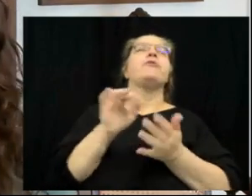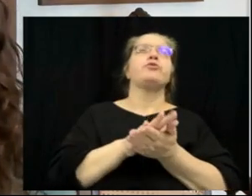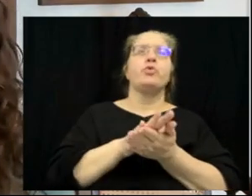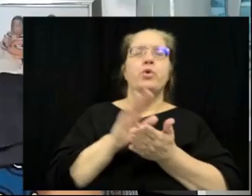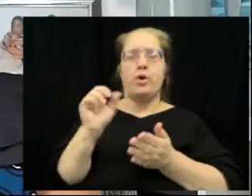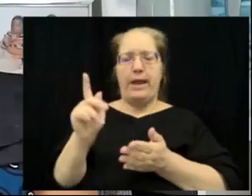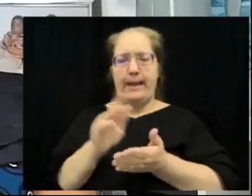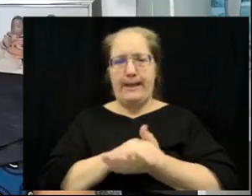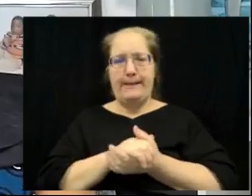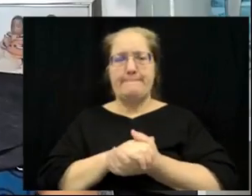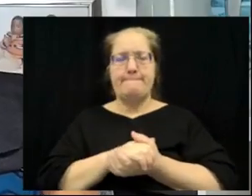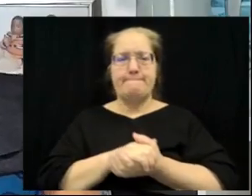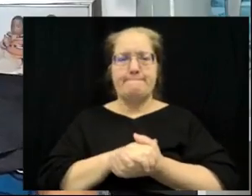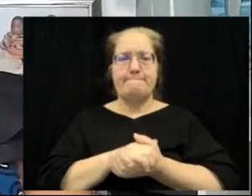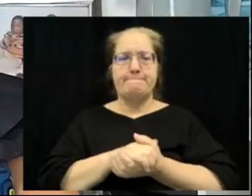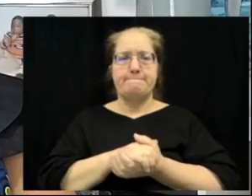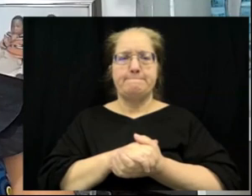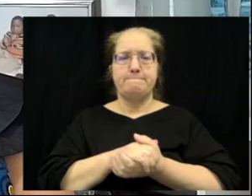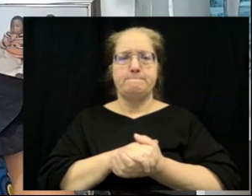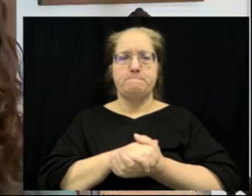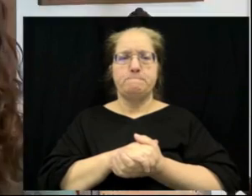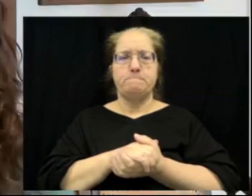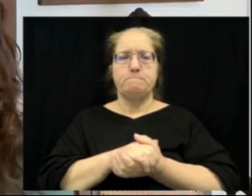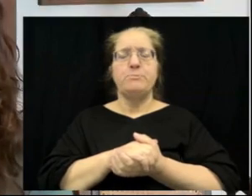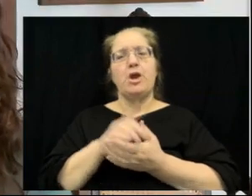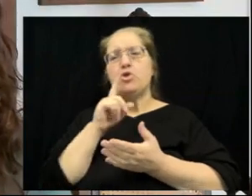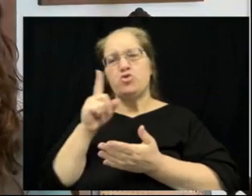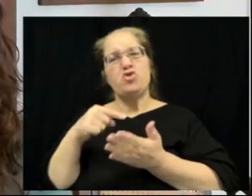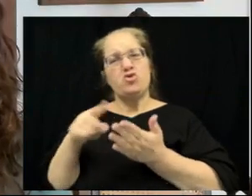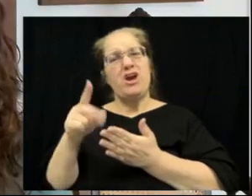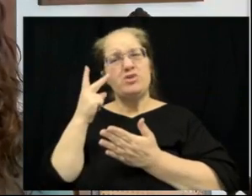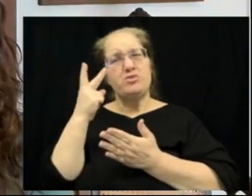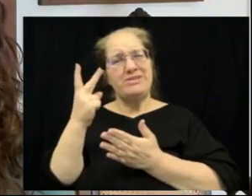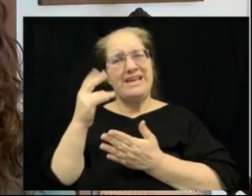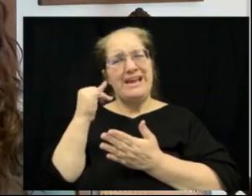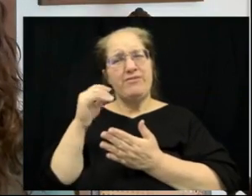Yeah. Really checking to see if there's a learning difference there. Mm-hmm.